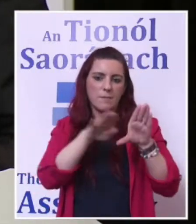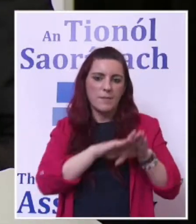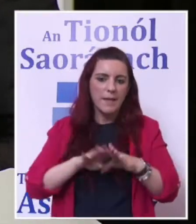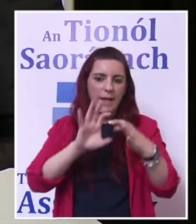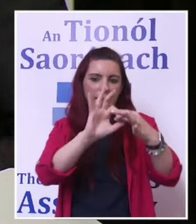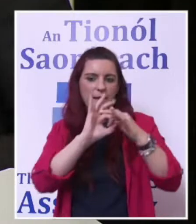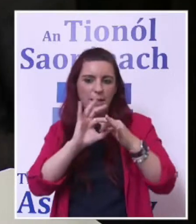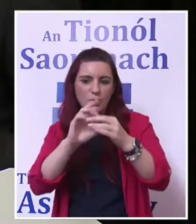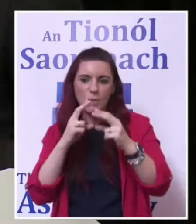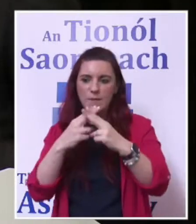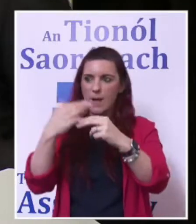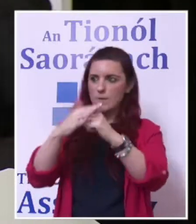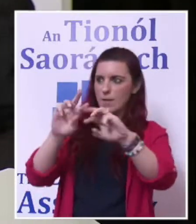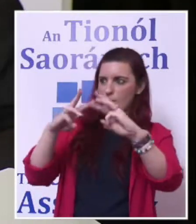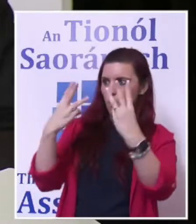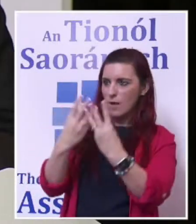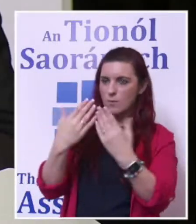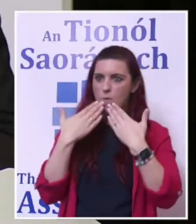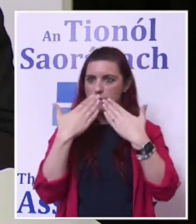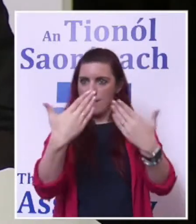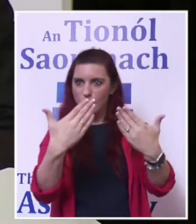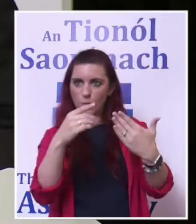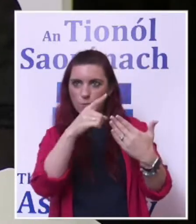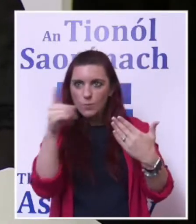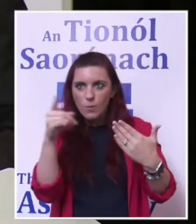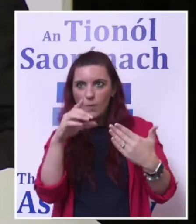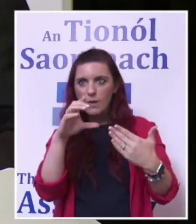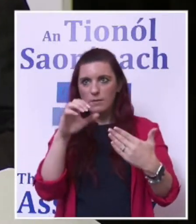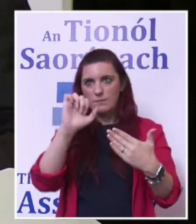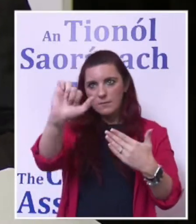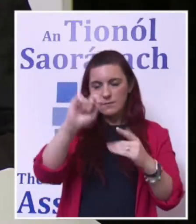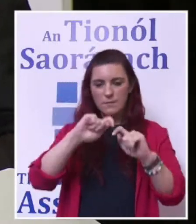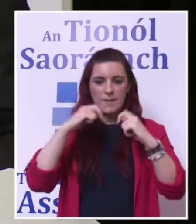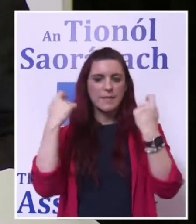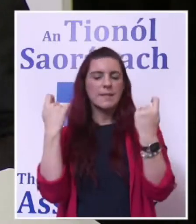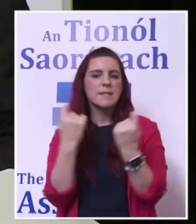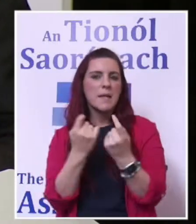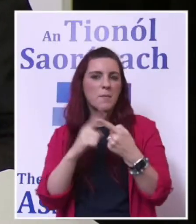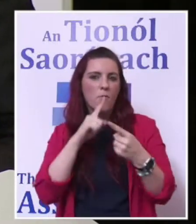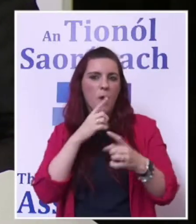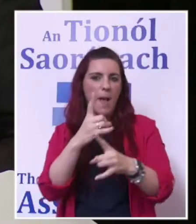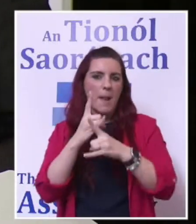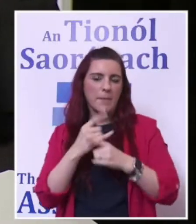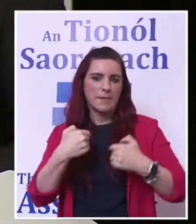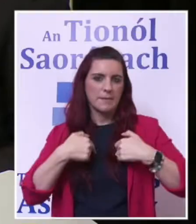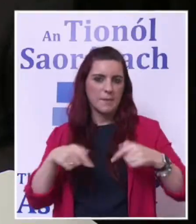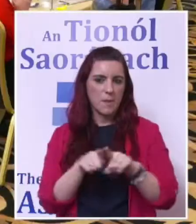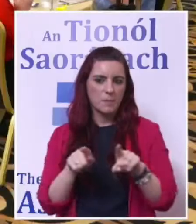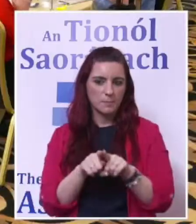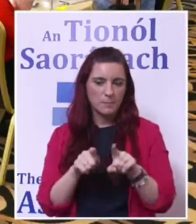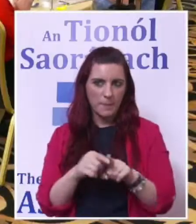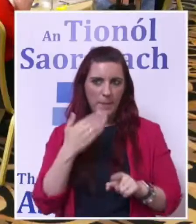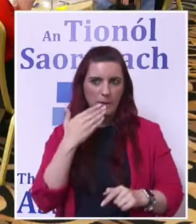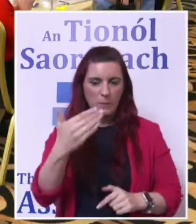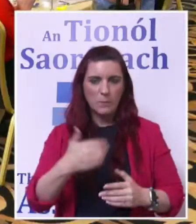engaging with the outside world. So thanks to Conor, to PI Communications, and the rest of the team. Thank you.